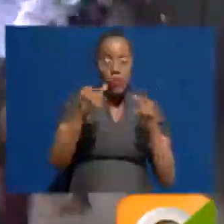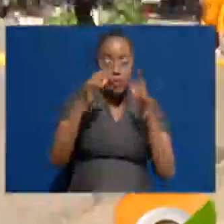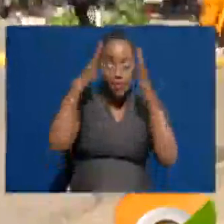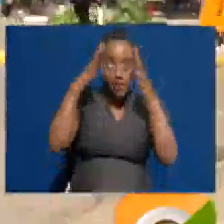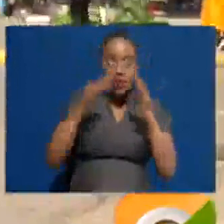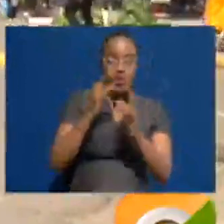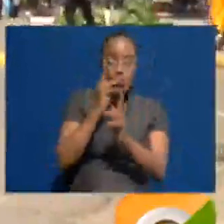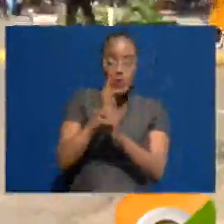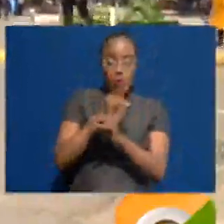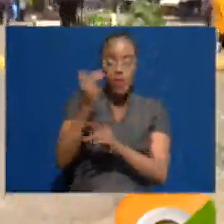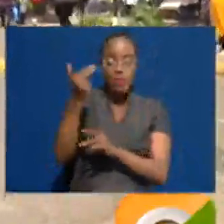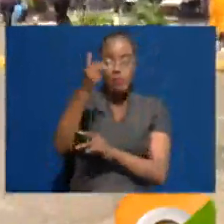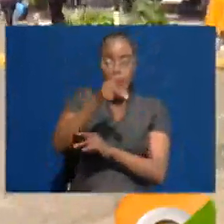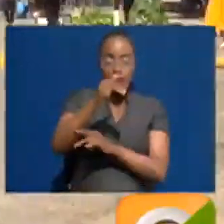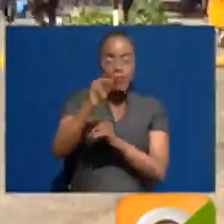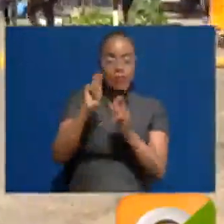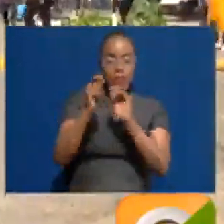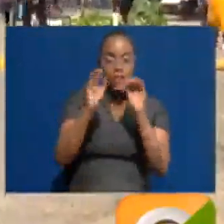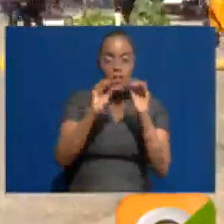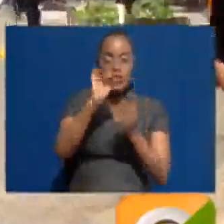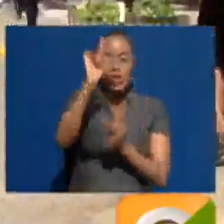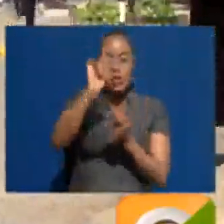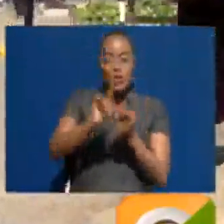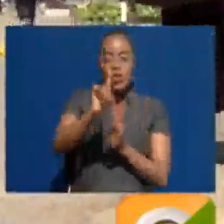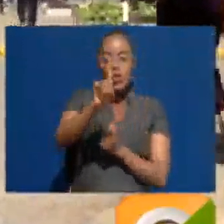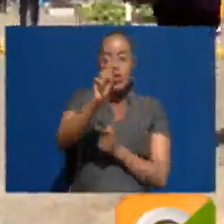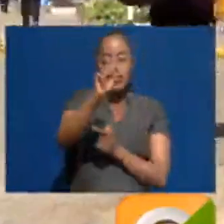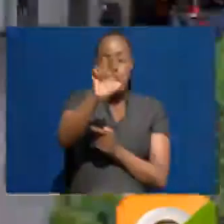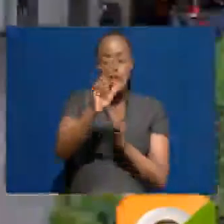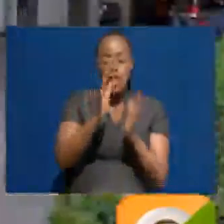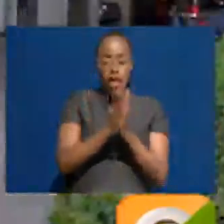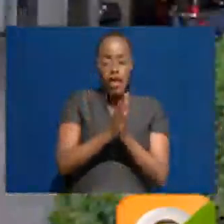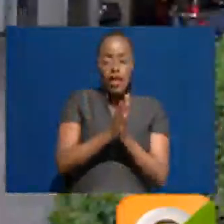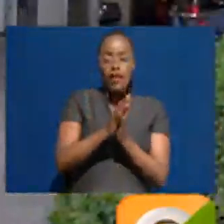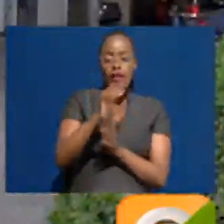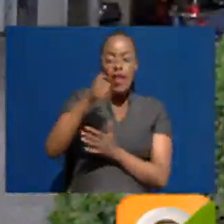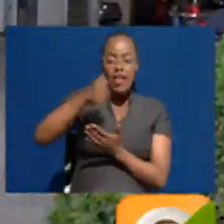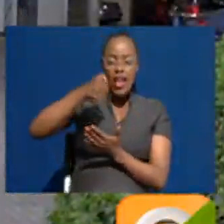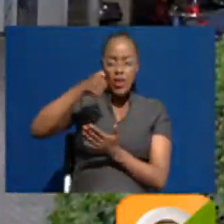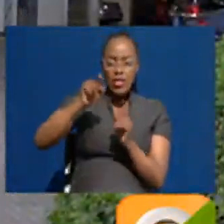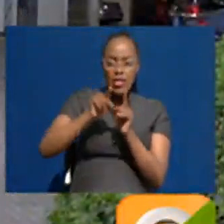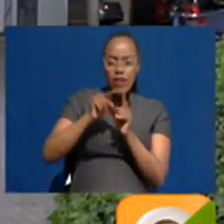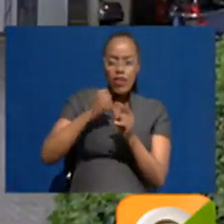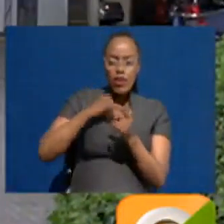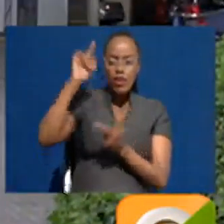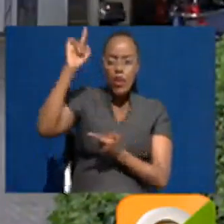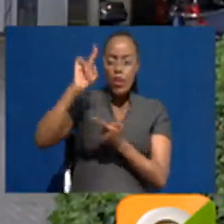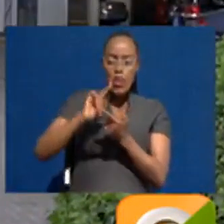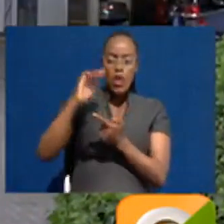petrol prices unchanged and reduce diesel and kerosene prices is set to keep pressure